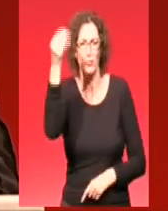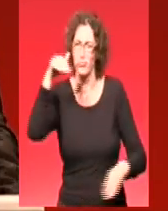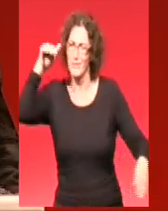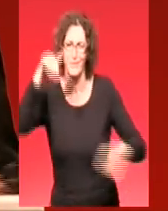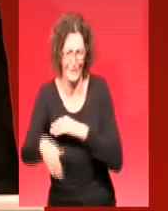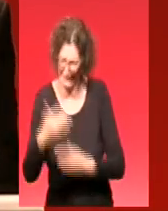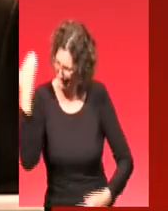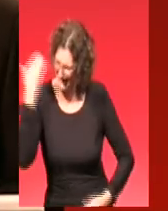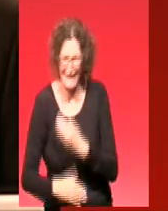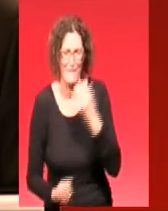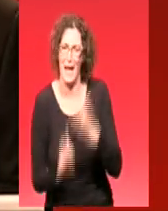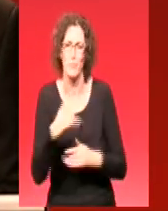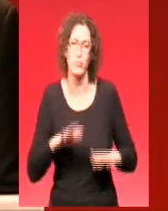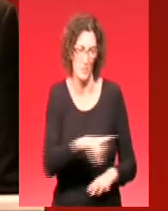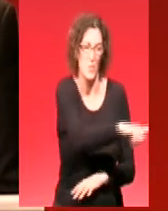they.